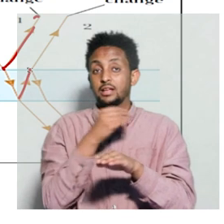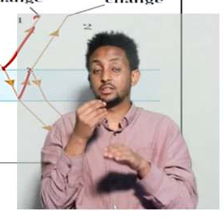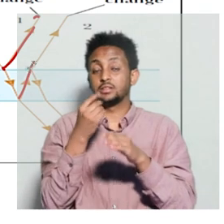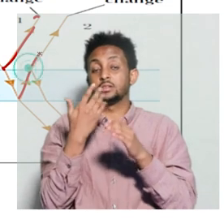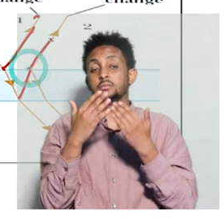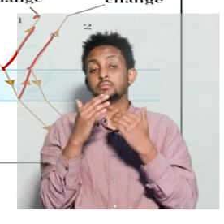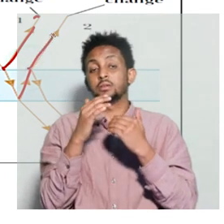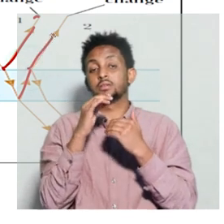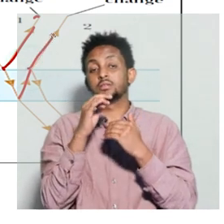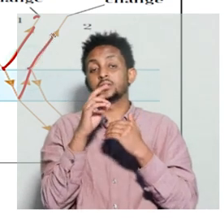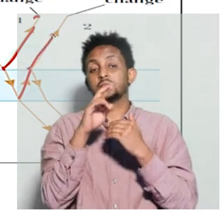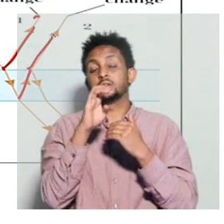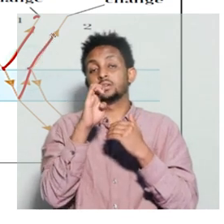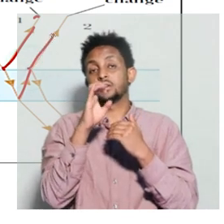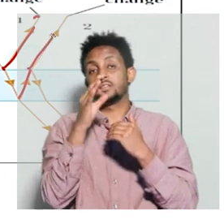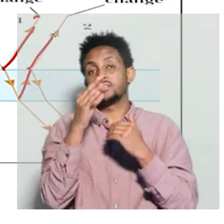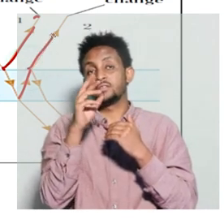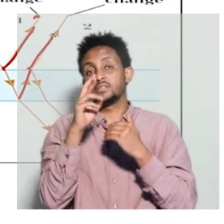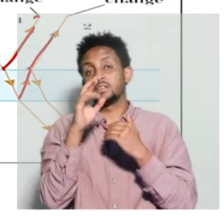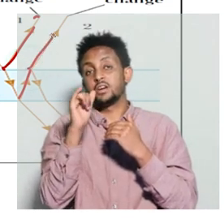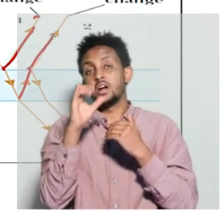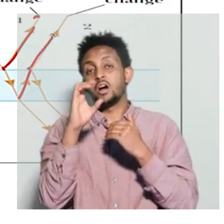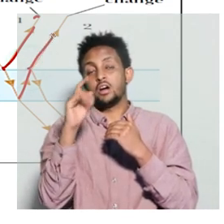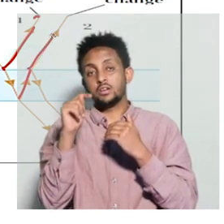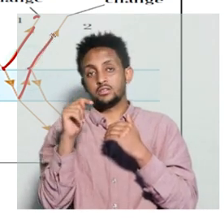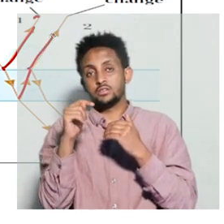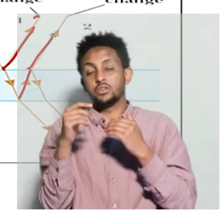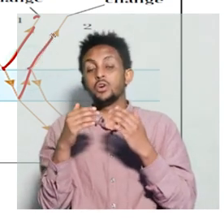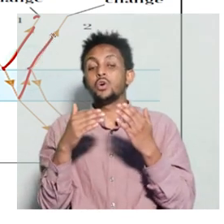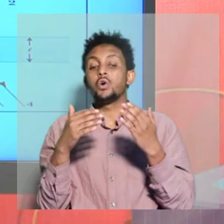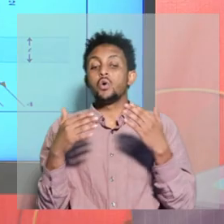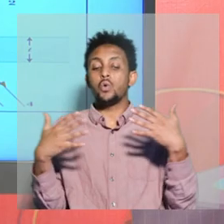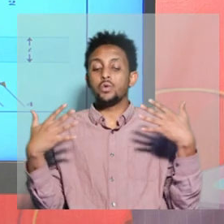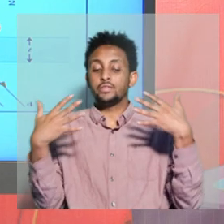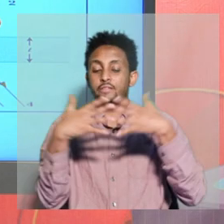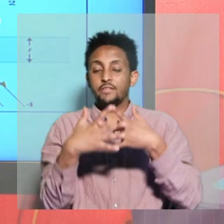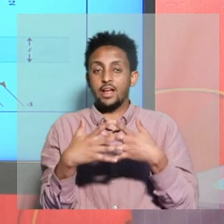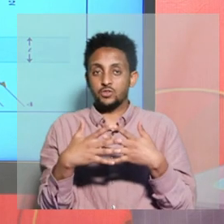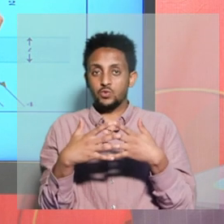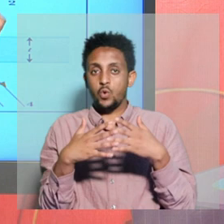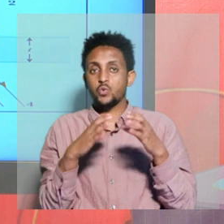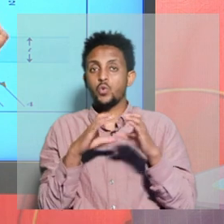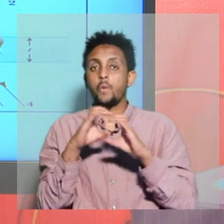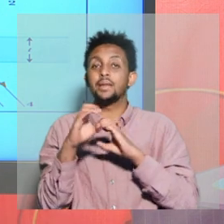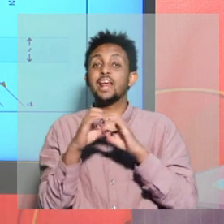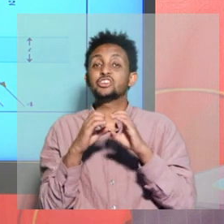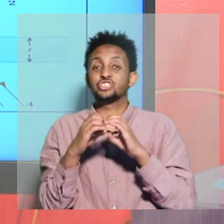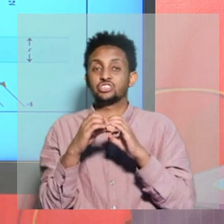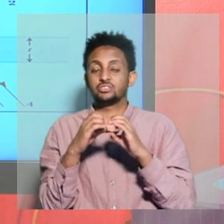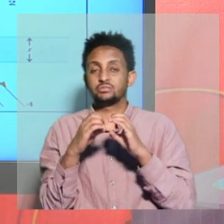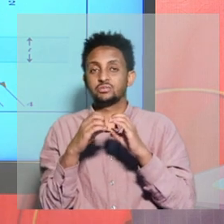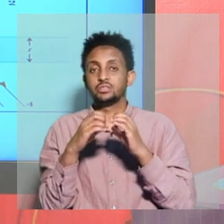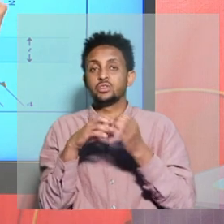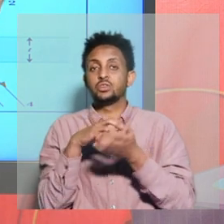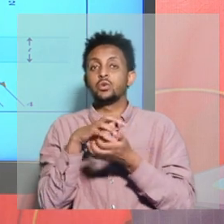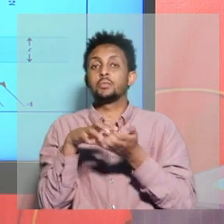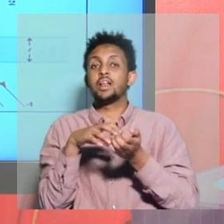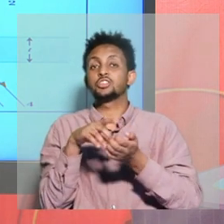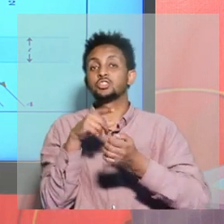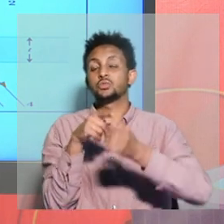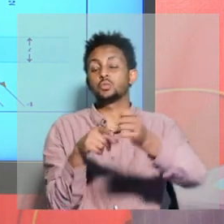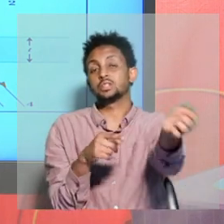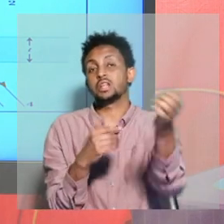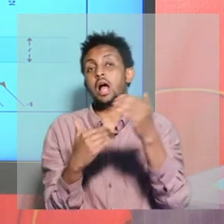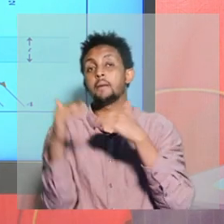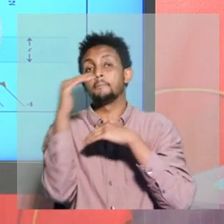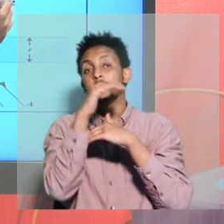well refract. So the combination or the interference of these two rays, the rays which are reflected from